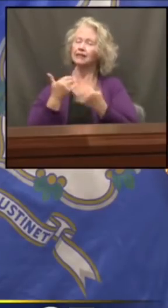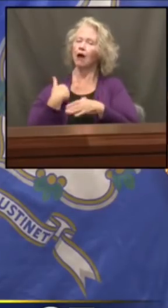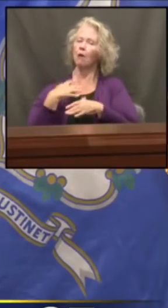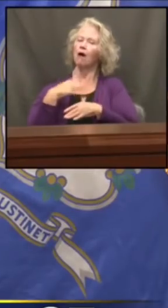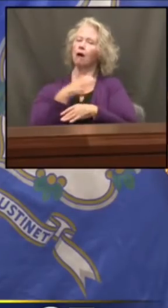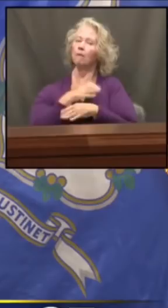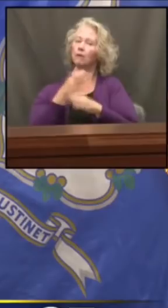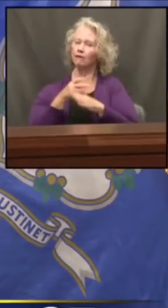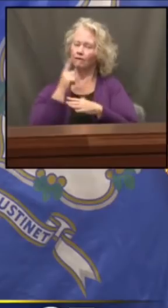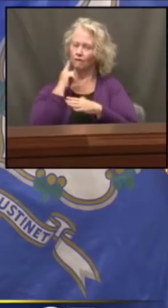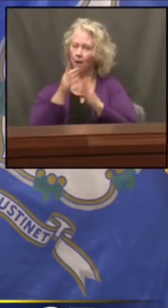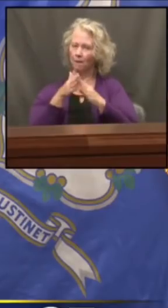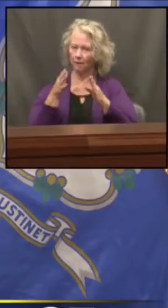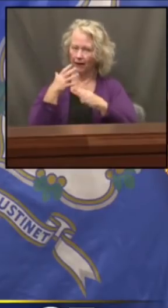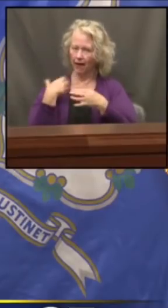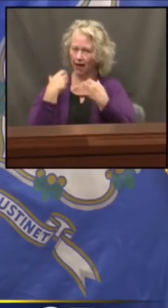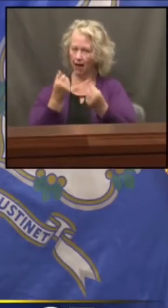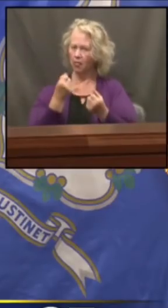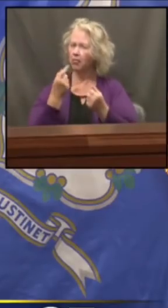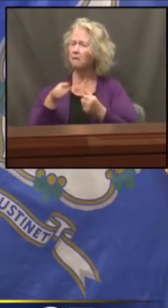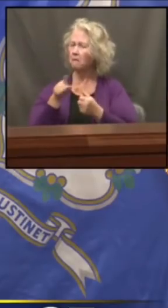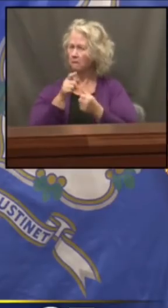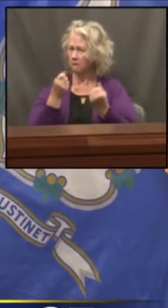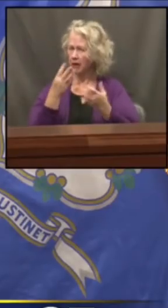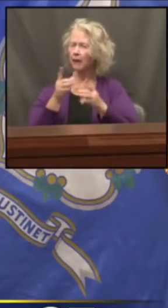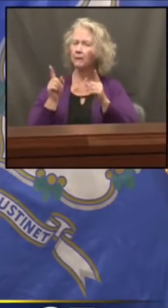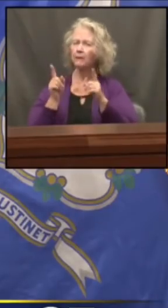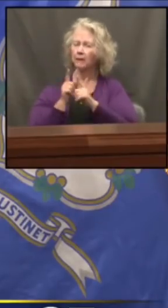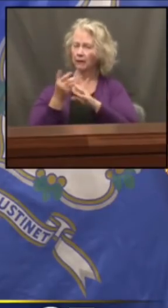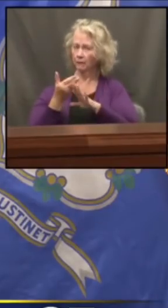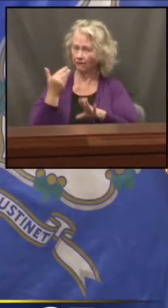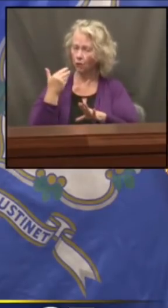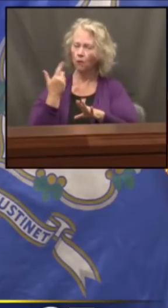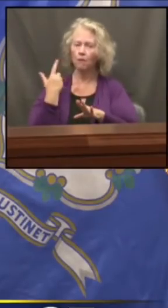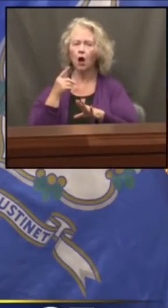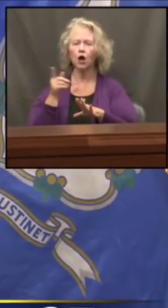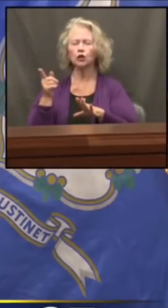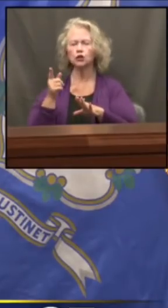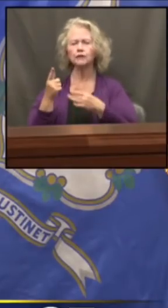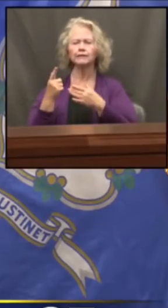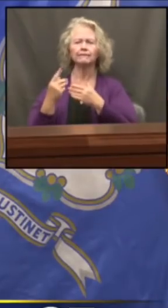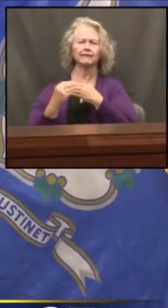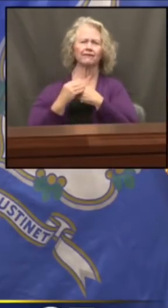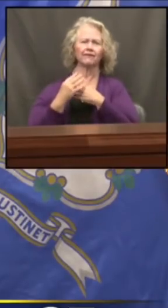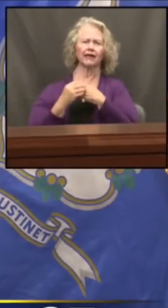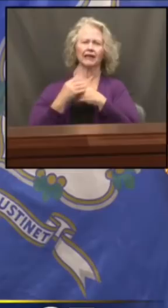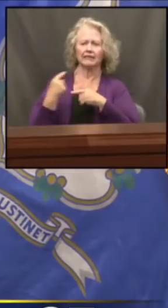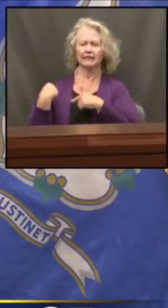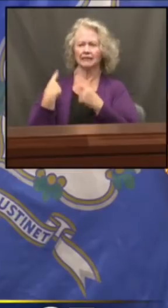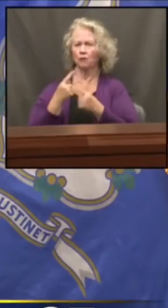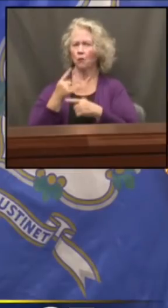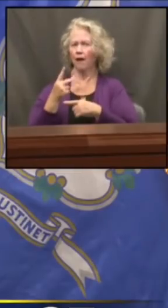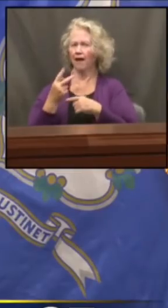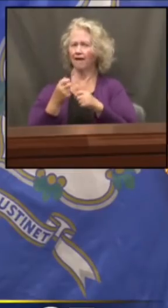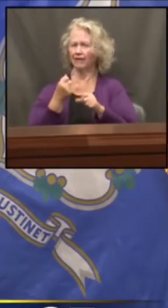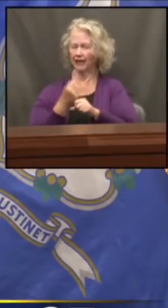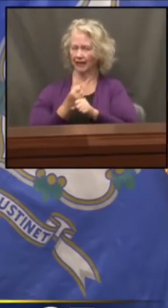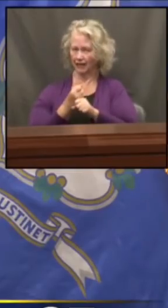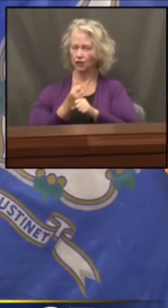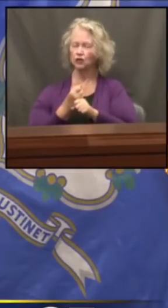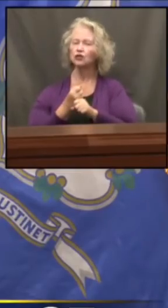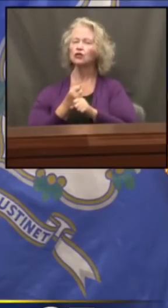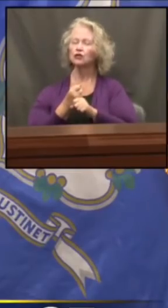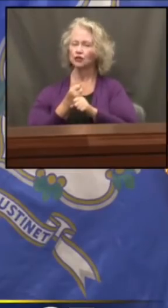of Public Health. Manisha, many of you have met before because she's been advising us over the last year and a half in her perch